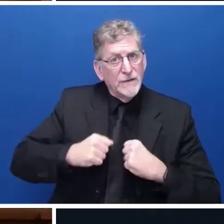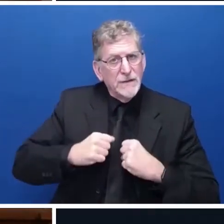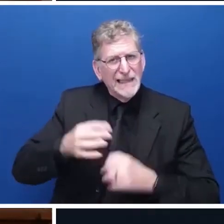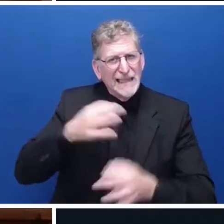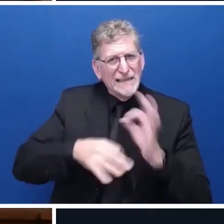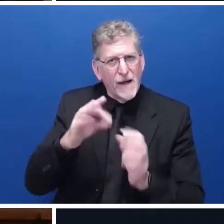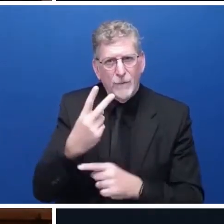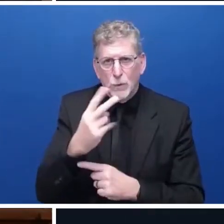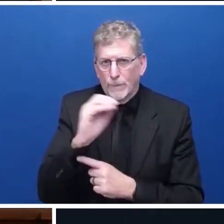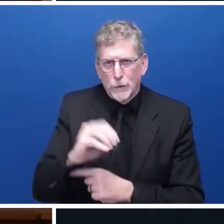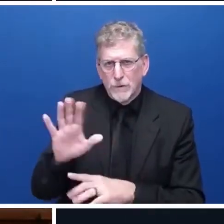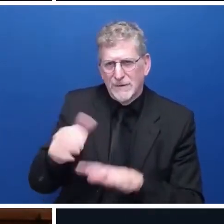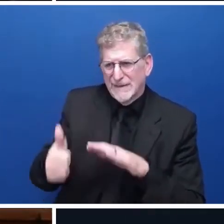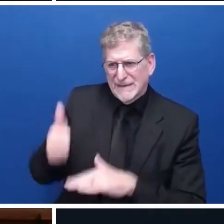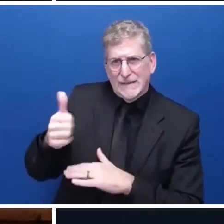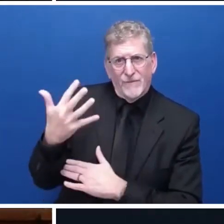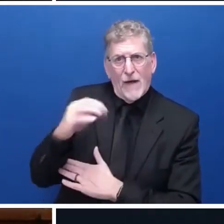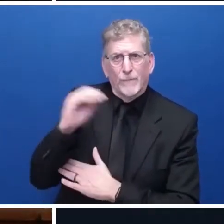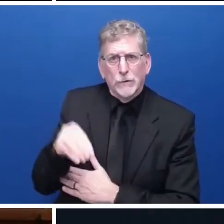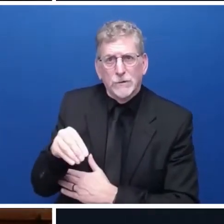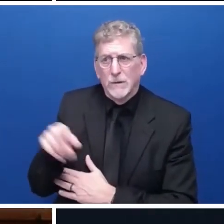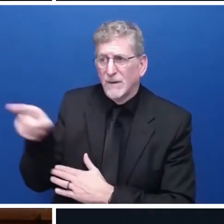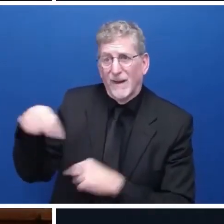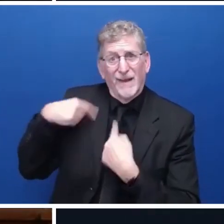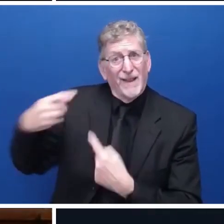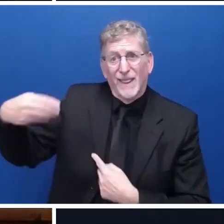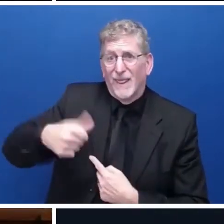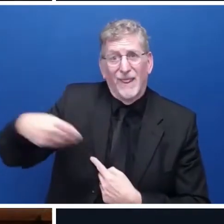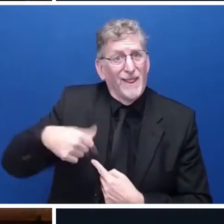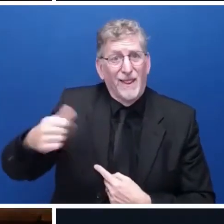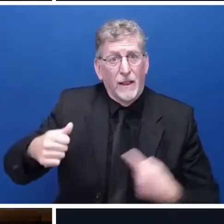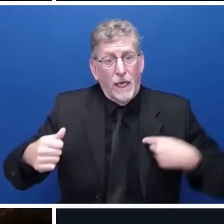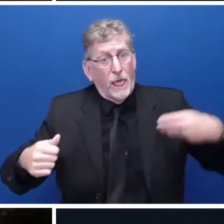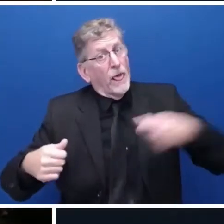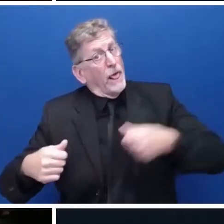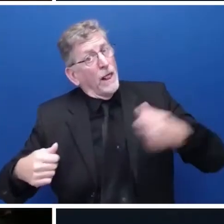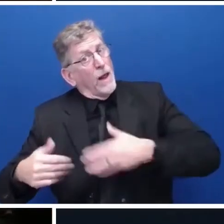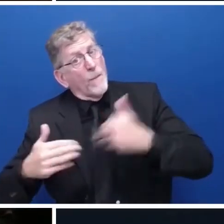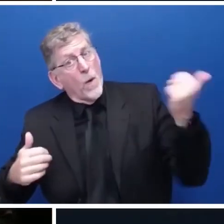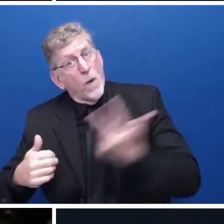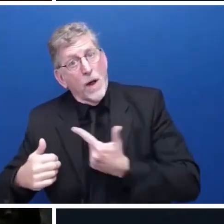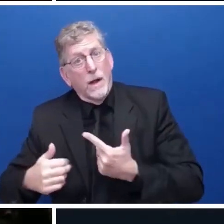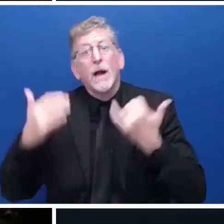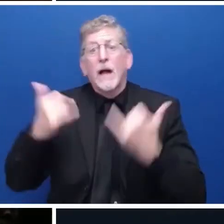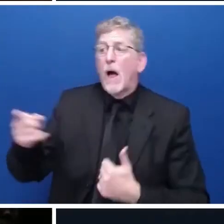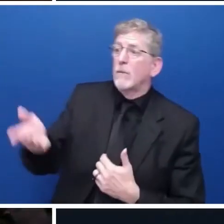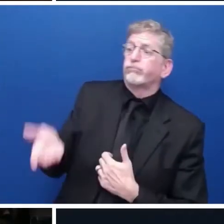NATO. Now they're paying 5 as opposed to not paying 4.